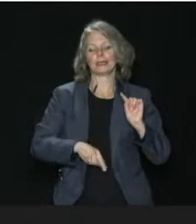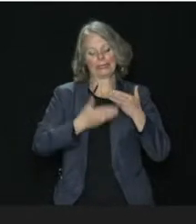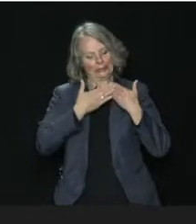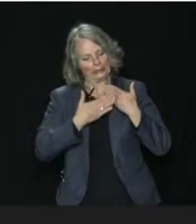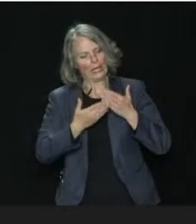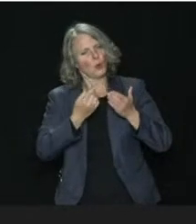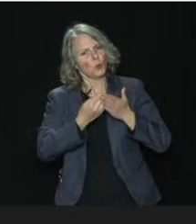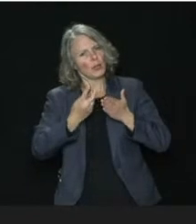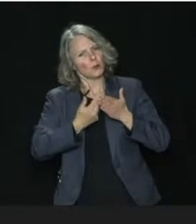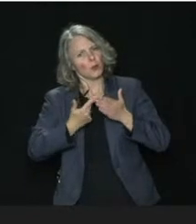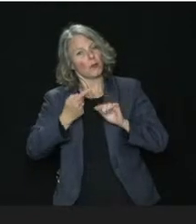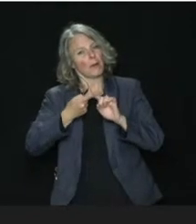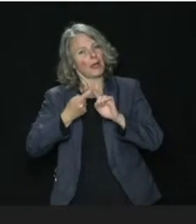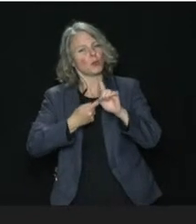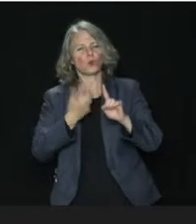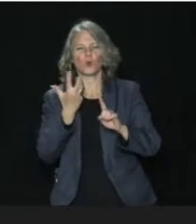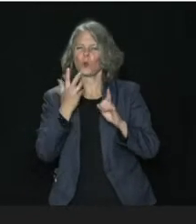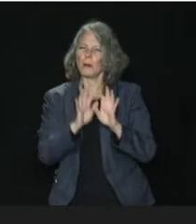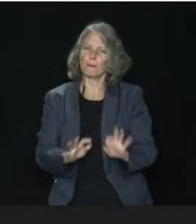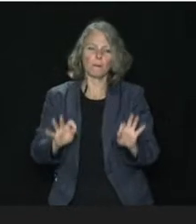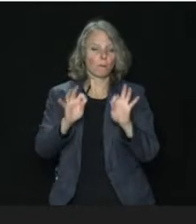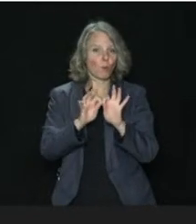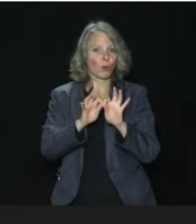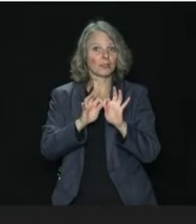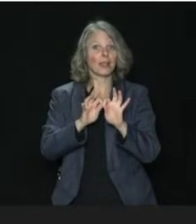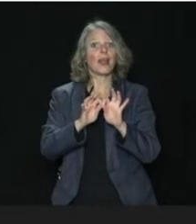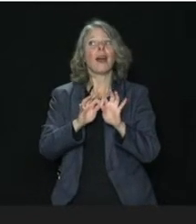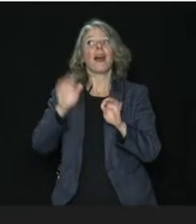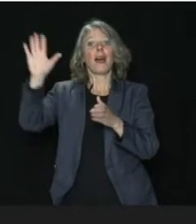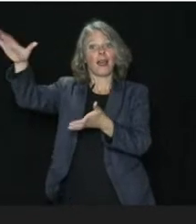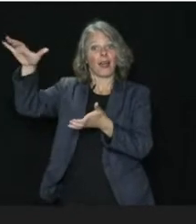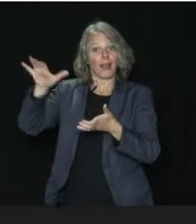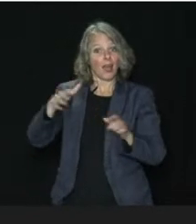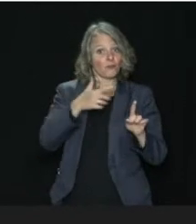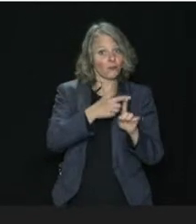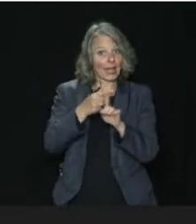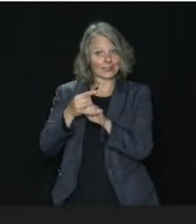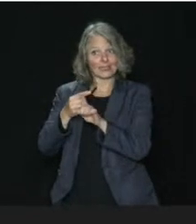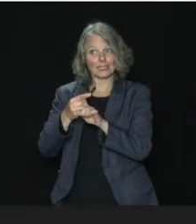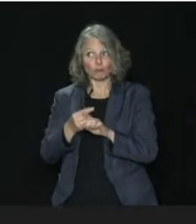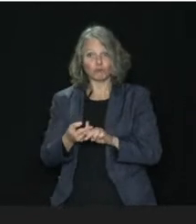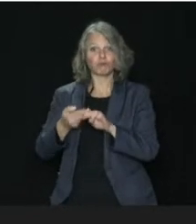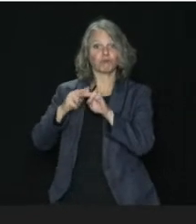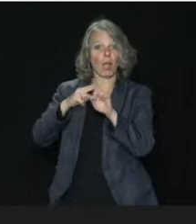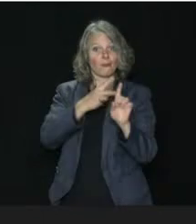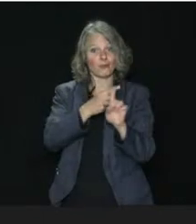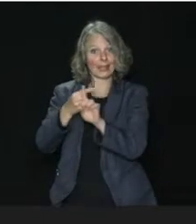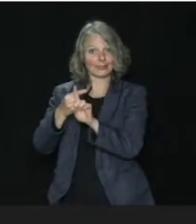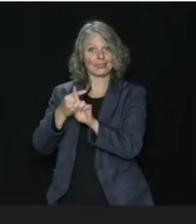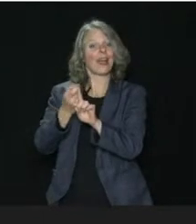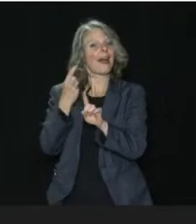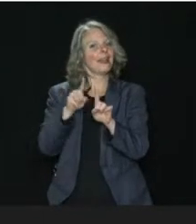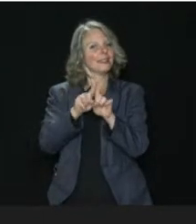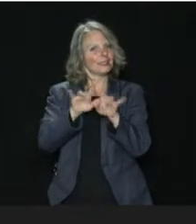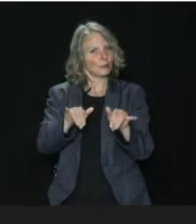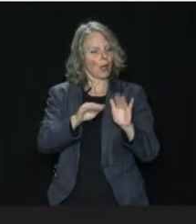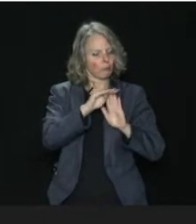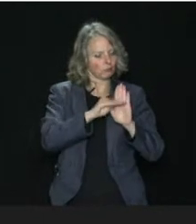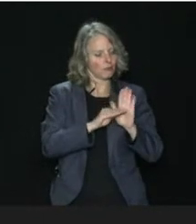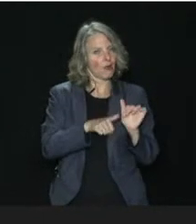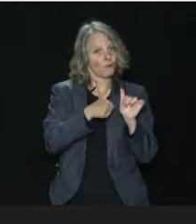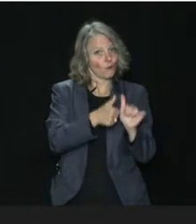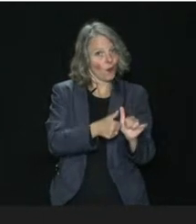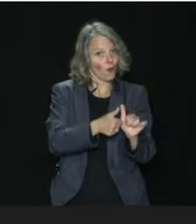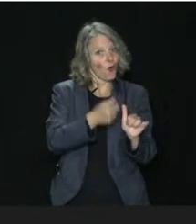crucial as our vaccination campaign accelerates. We need to remain vigilant in our efforts to curb